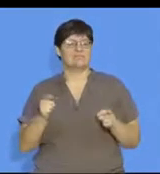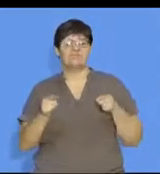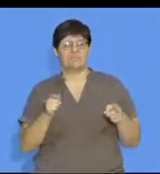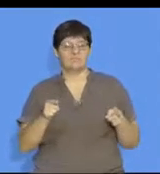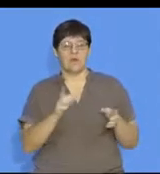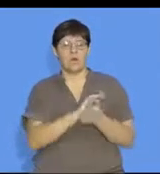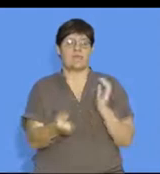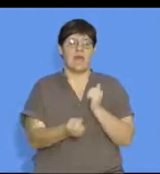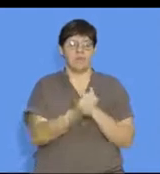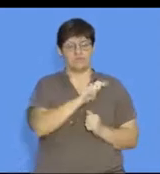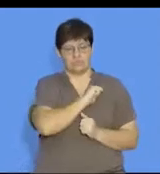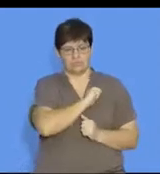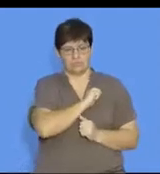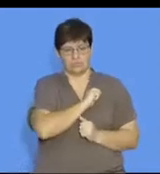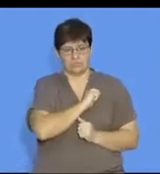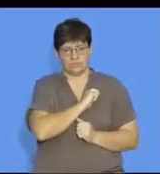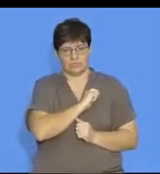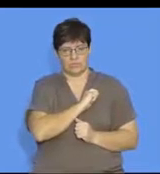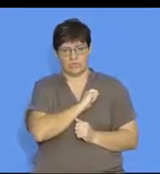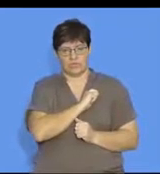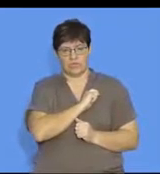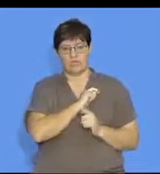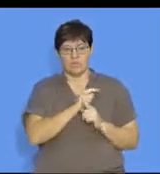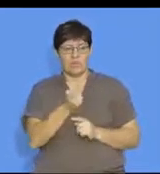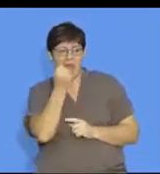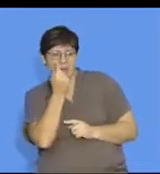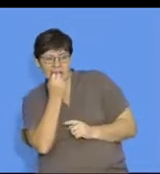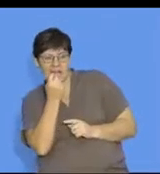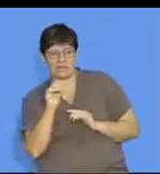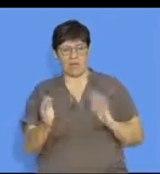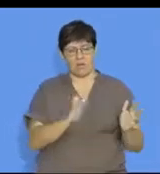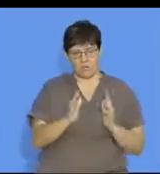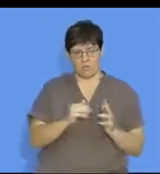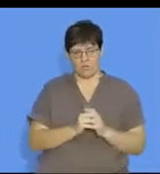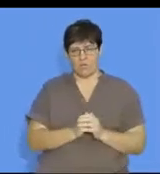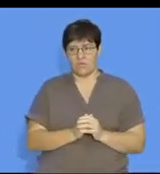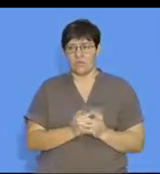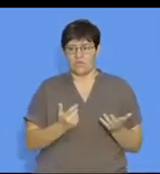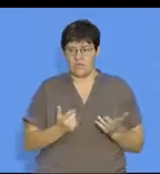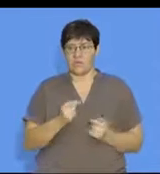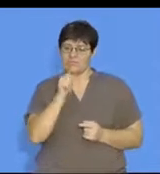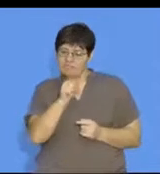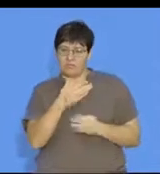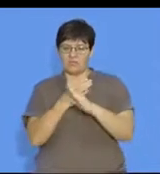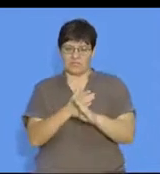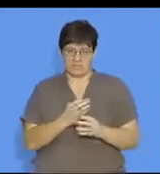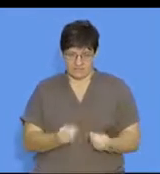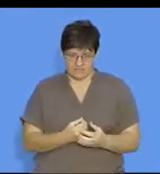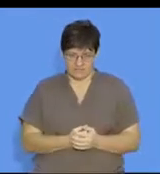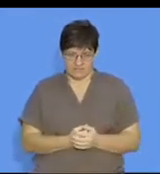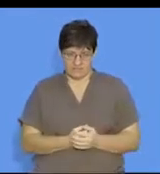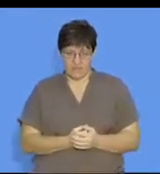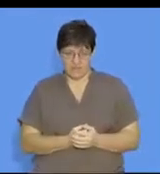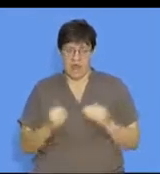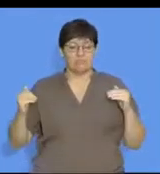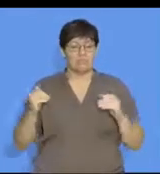is a distinction of what exactly happens in reality in terms of how we understand internal resistance of a battery.